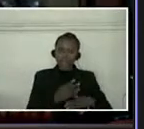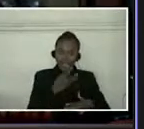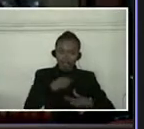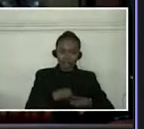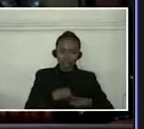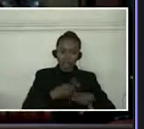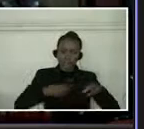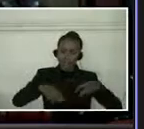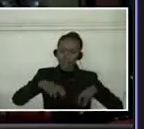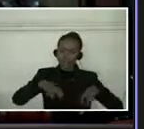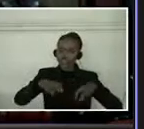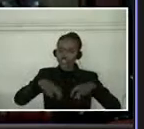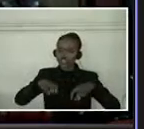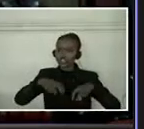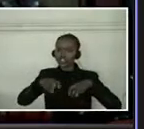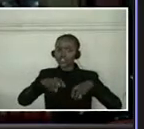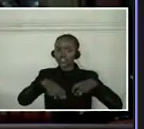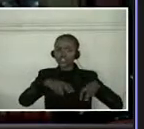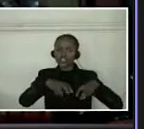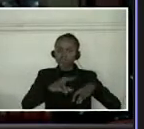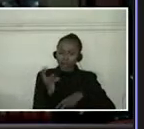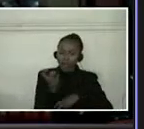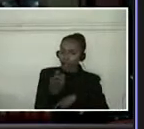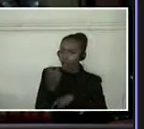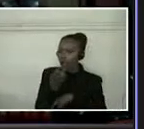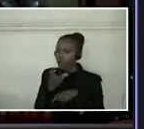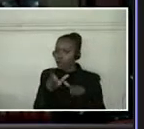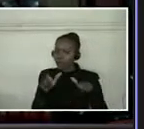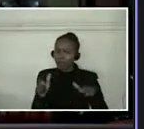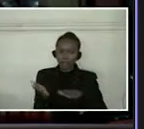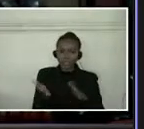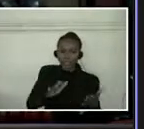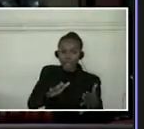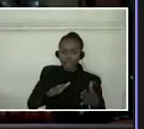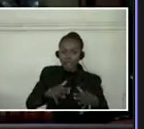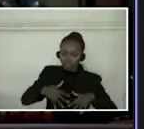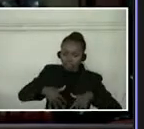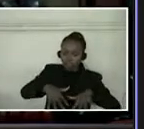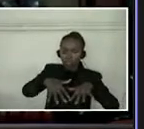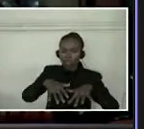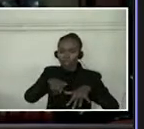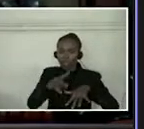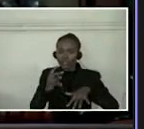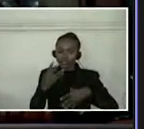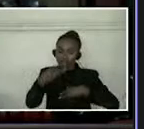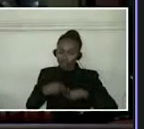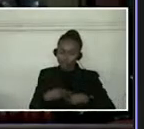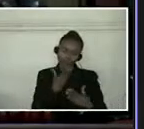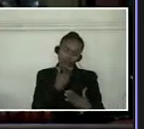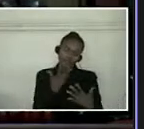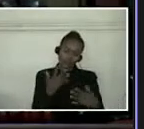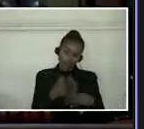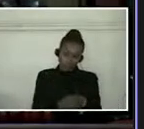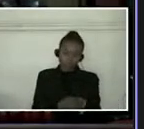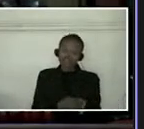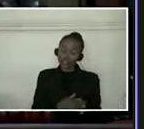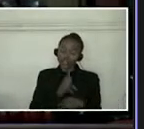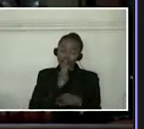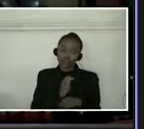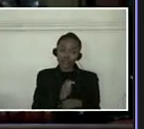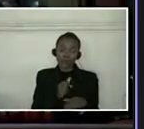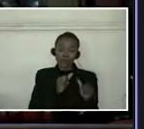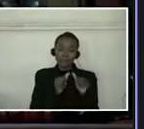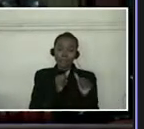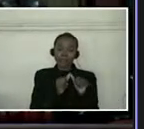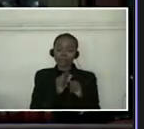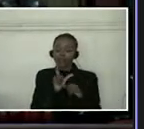families and extending assistance as the identified age there is no better way to describe that feeling no better way of